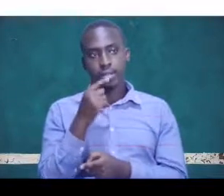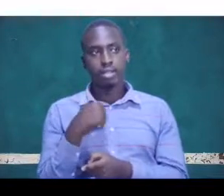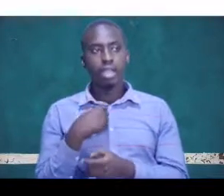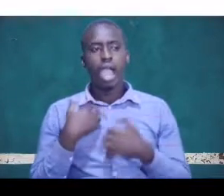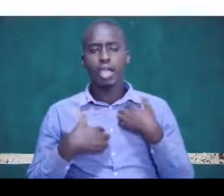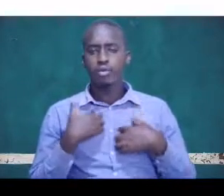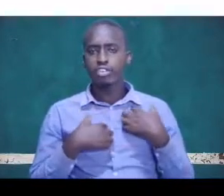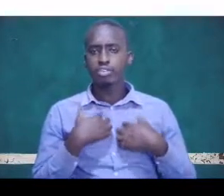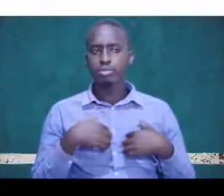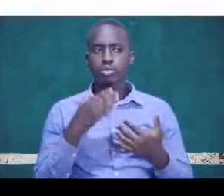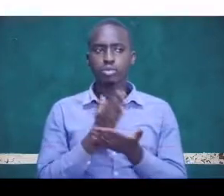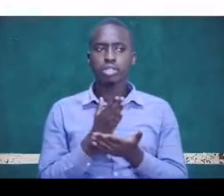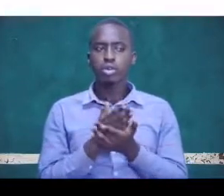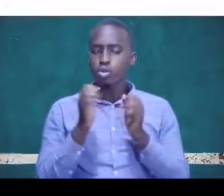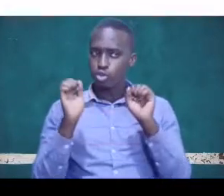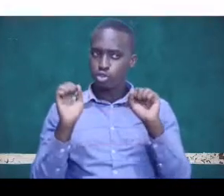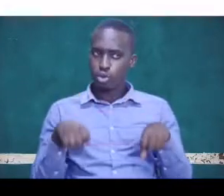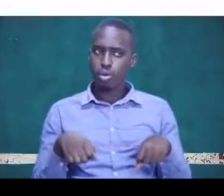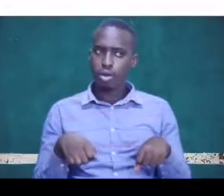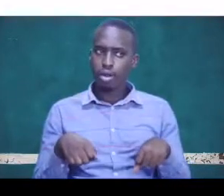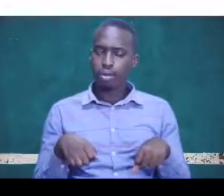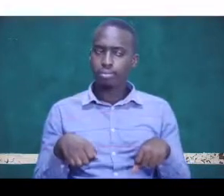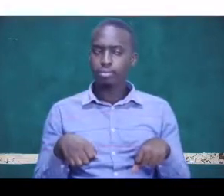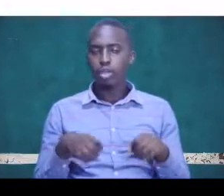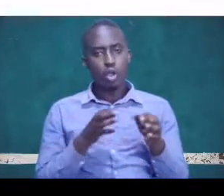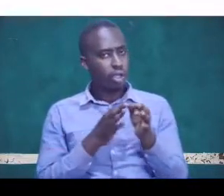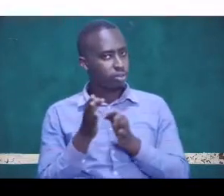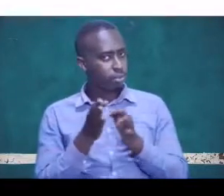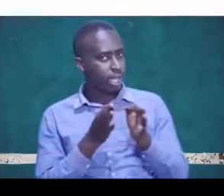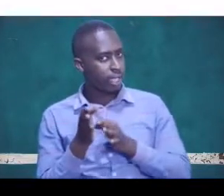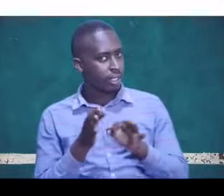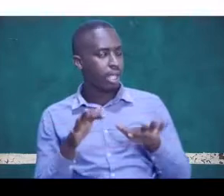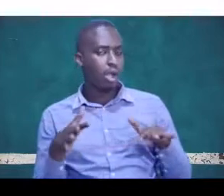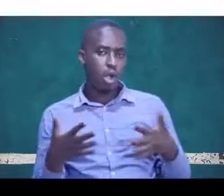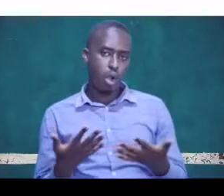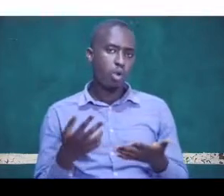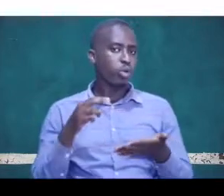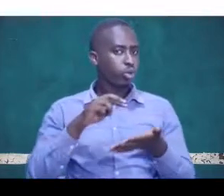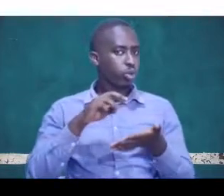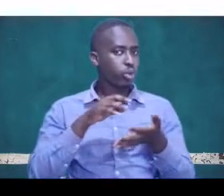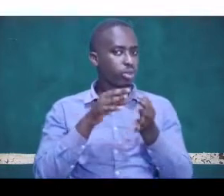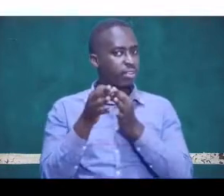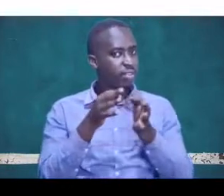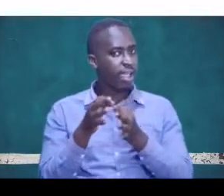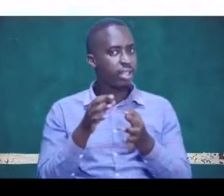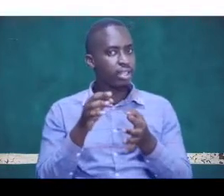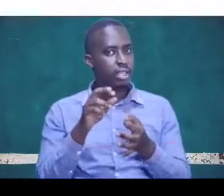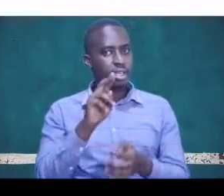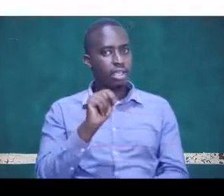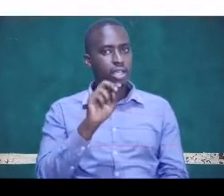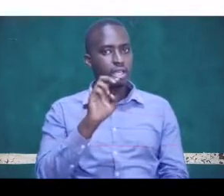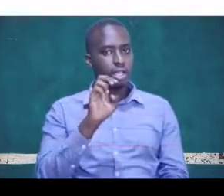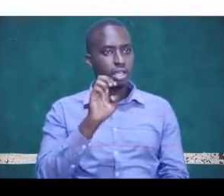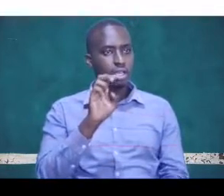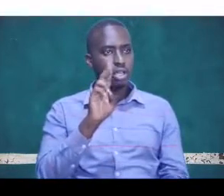wish you could be able to explain or to define the nuclear